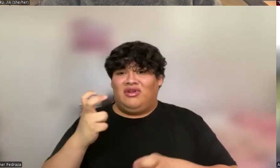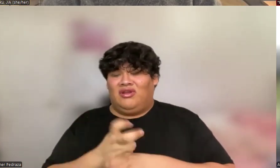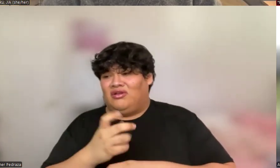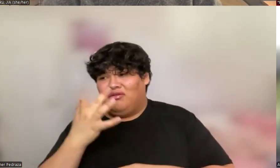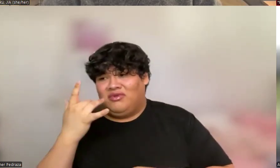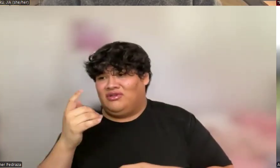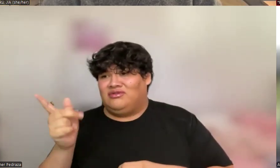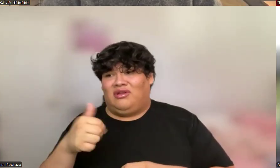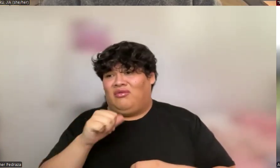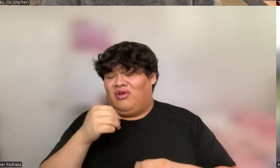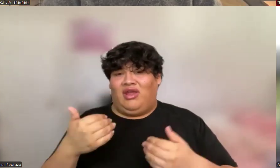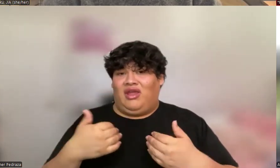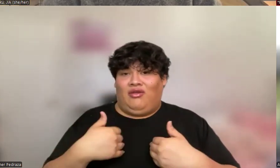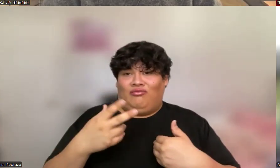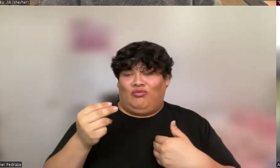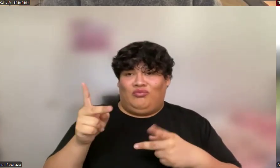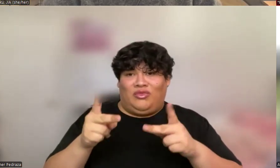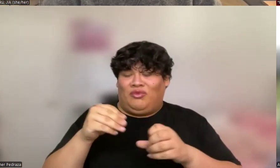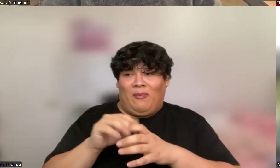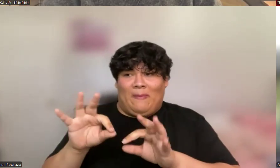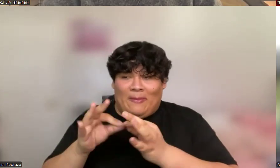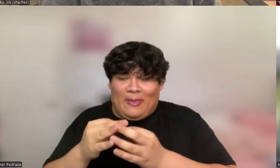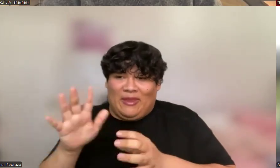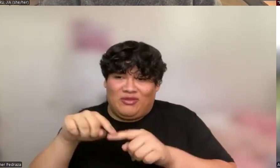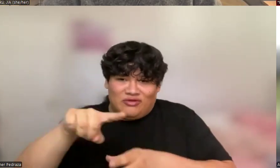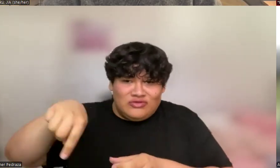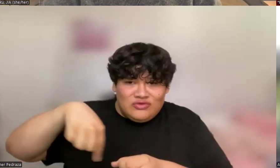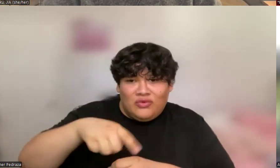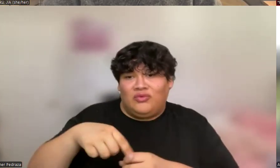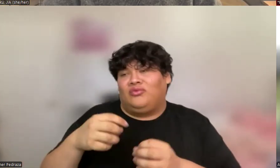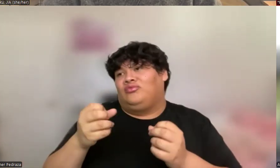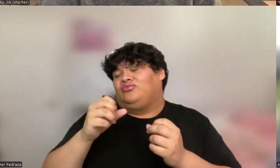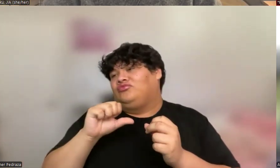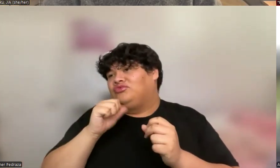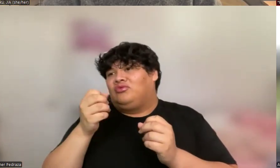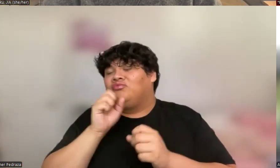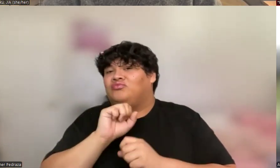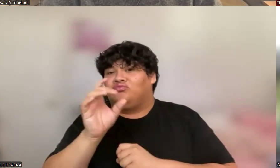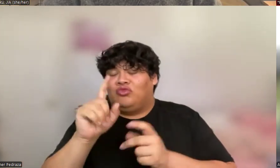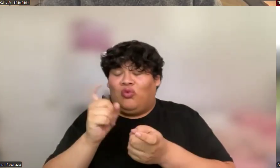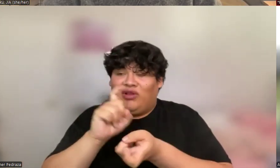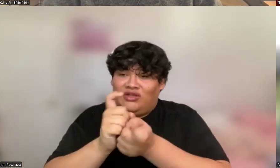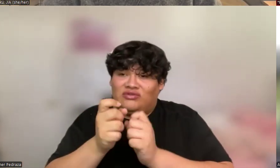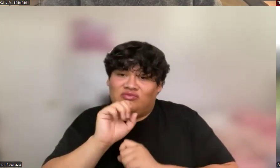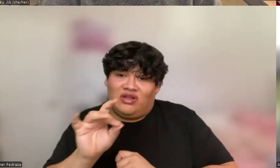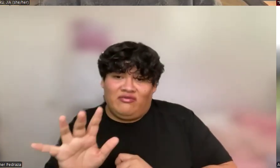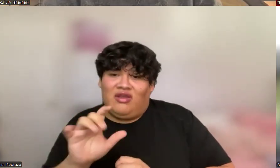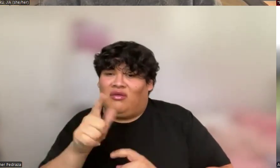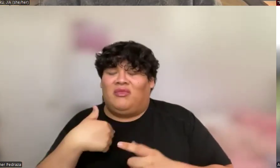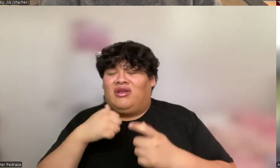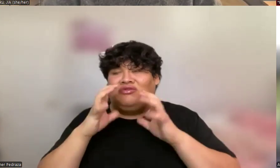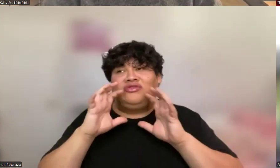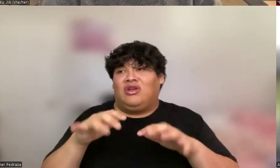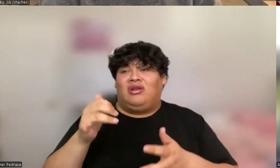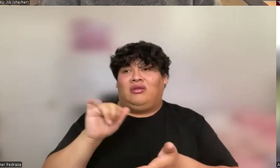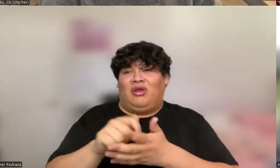nobody in their kind of circle anymore after you turn 85. So I'm not surprised of that, and thank you for sharing that